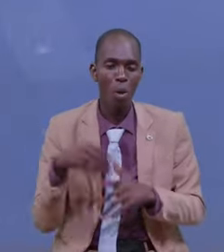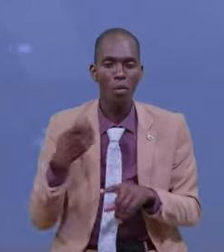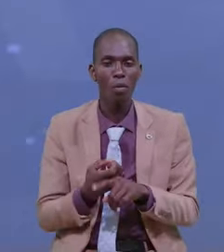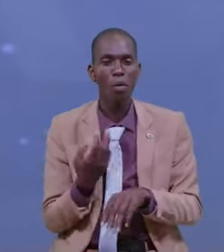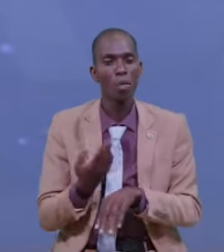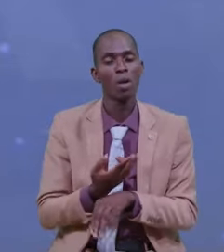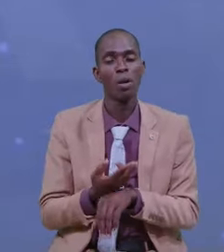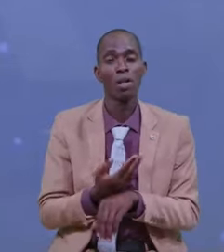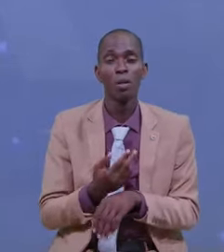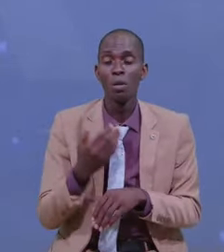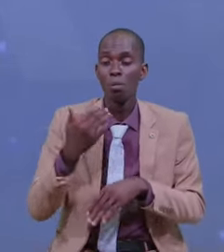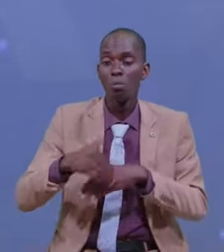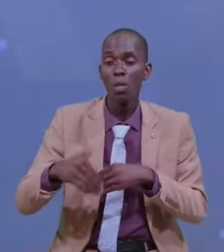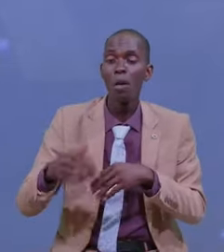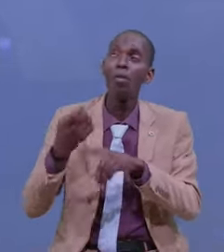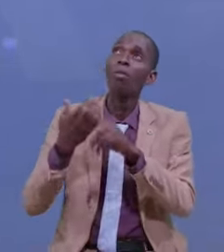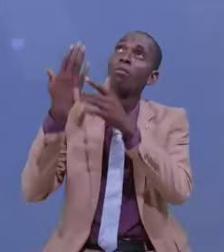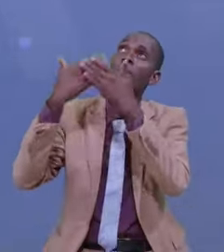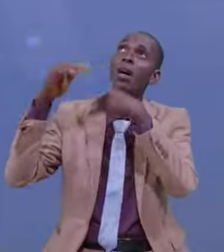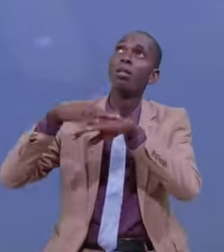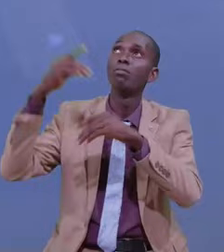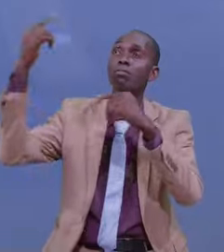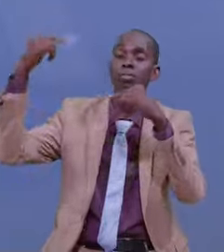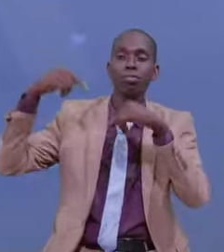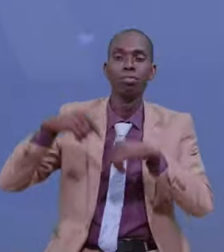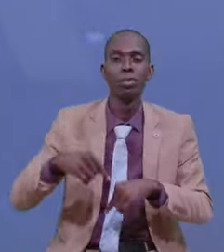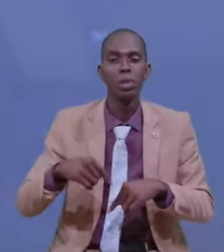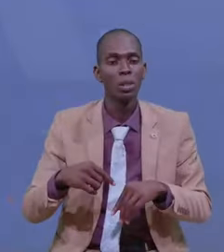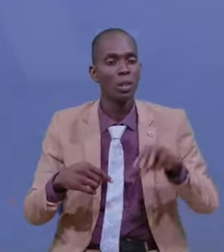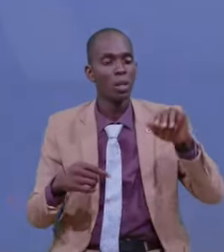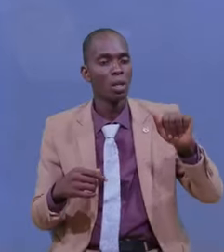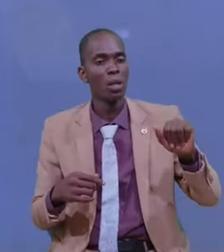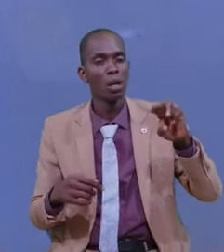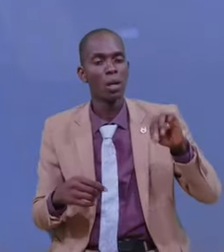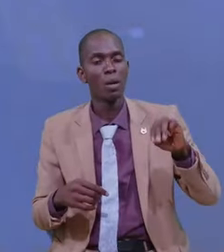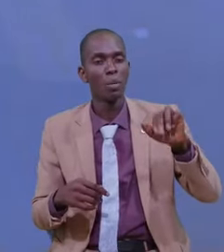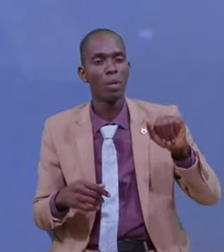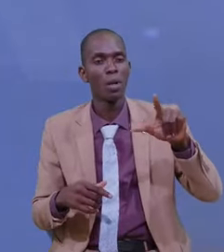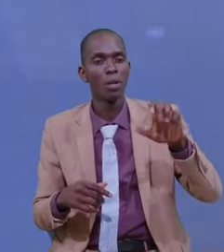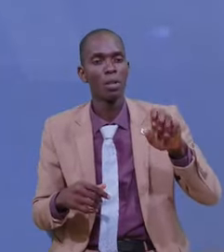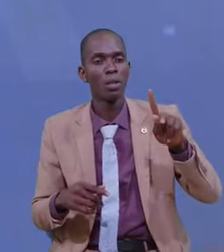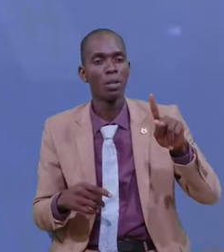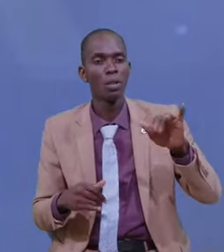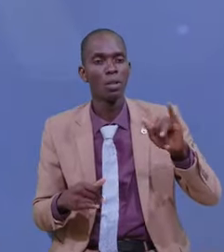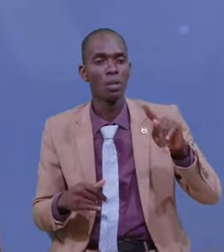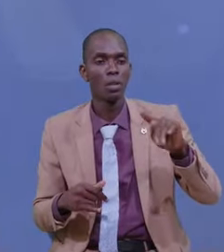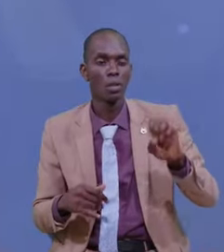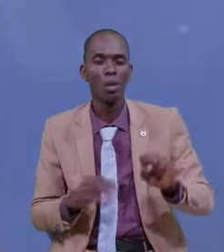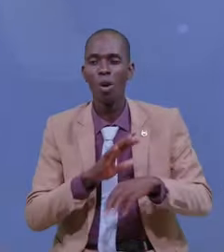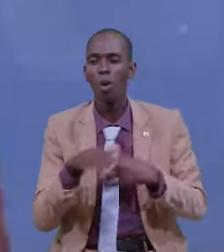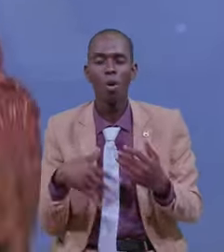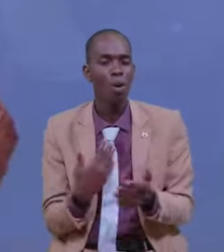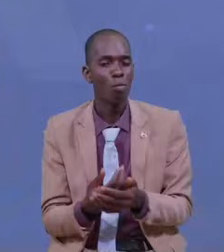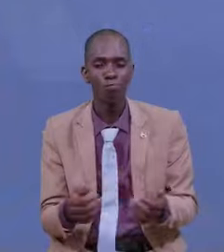Manna came down from heaven. Amalekites were all defeated,